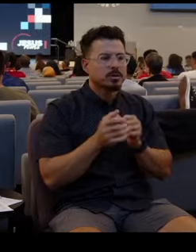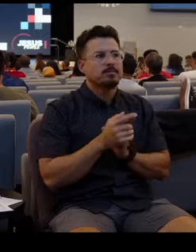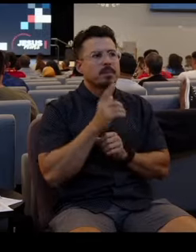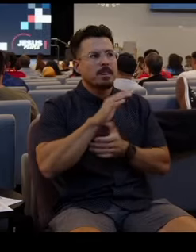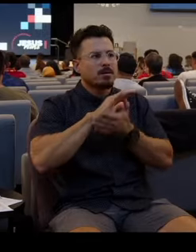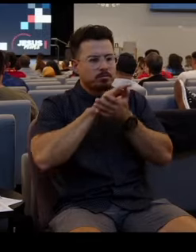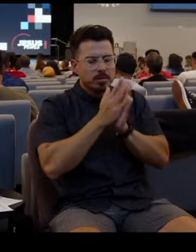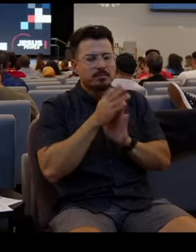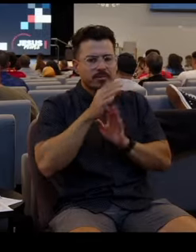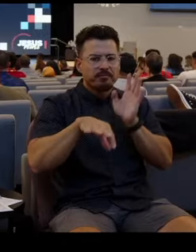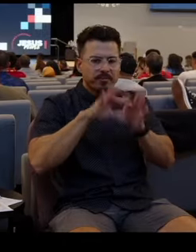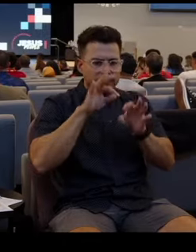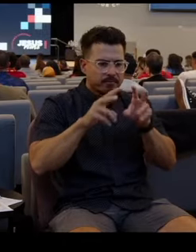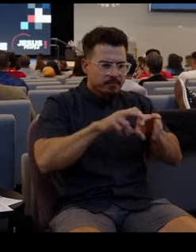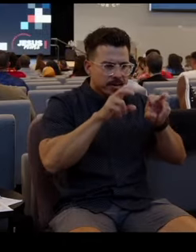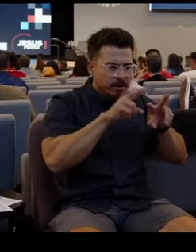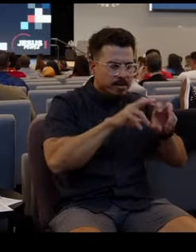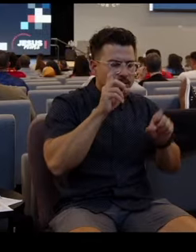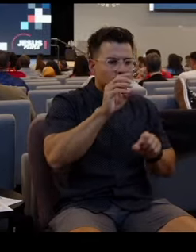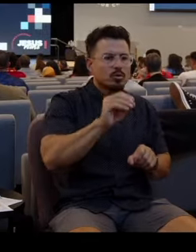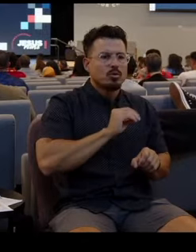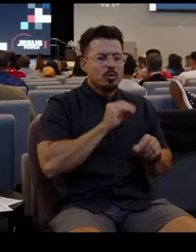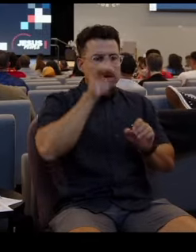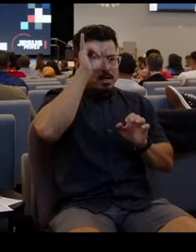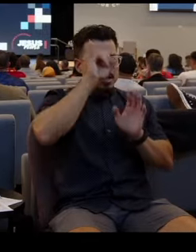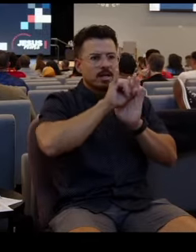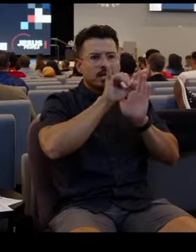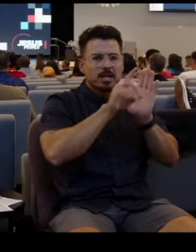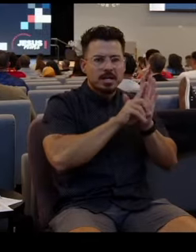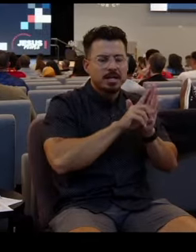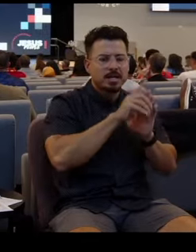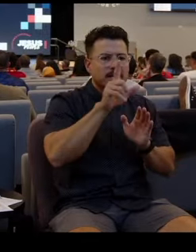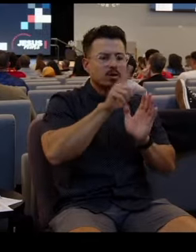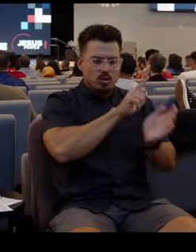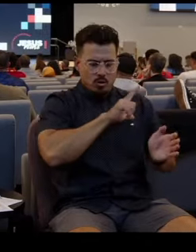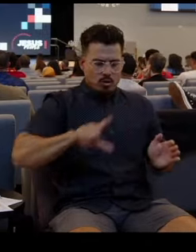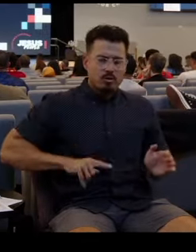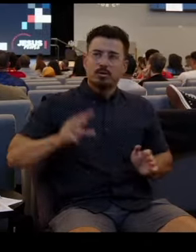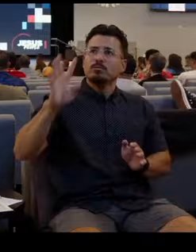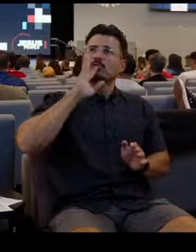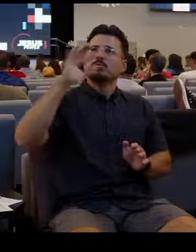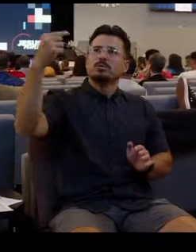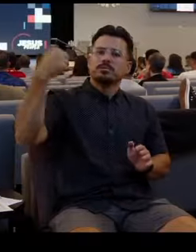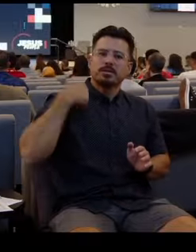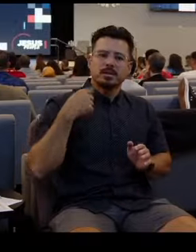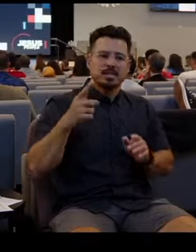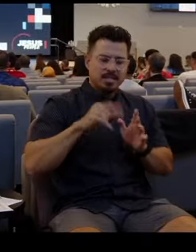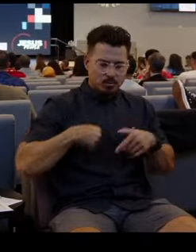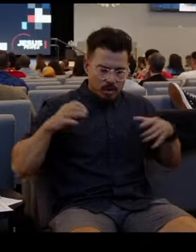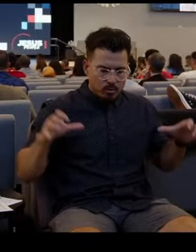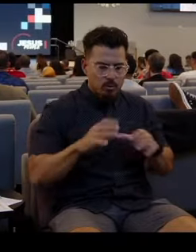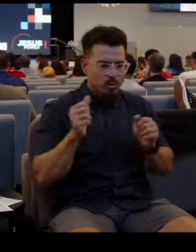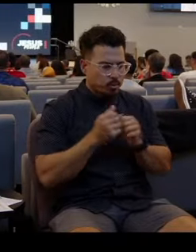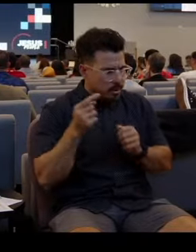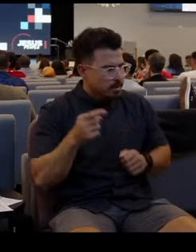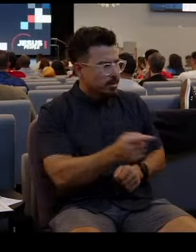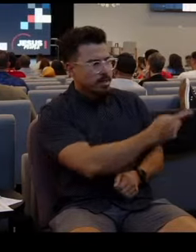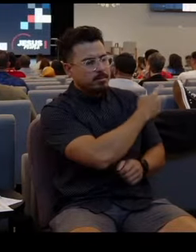discovered its identity. And God says, the Lord is speaking to us. This is what we need to do with them.